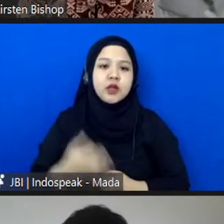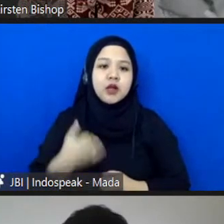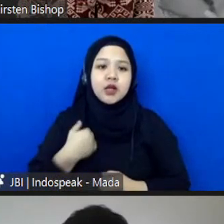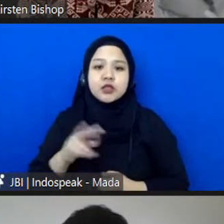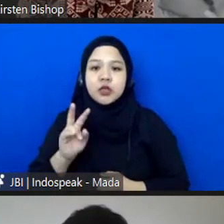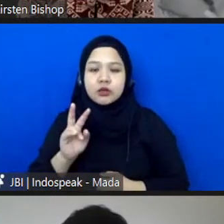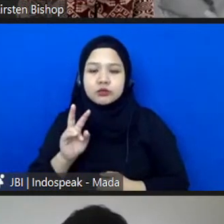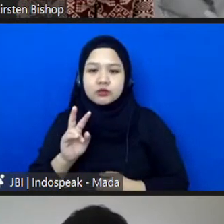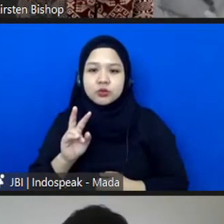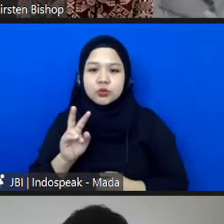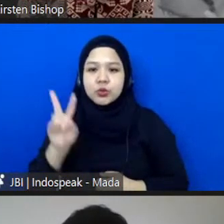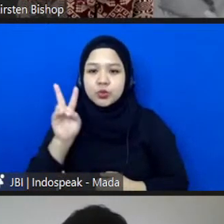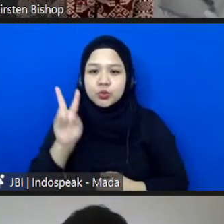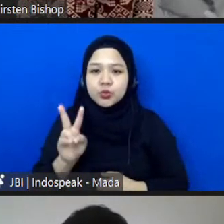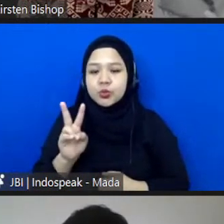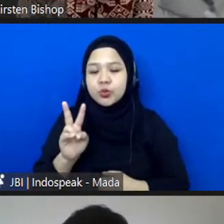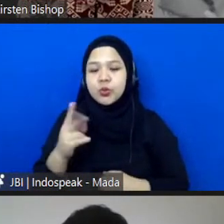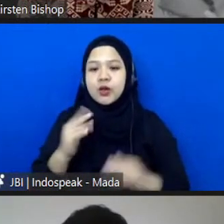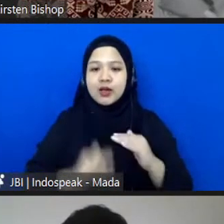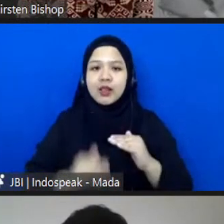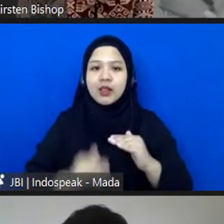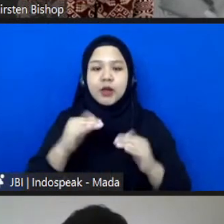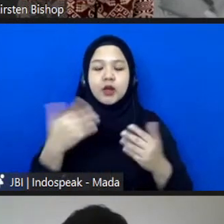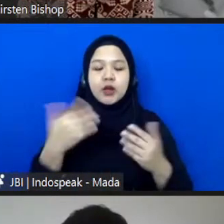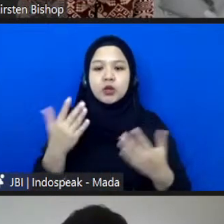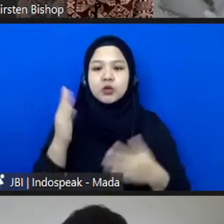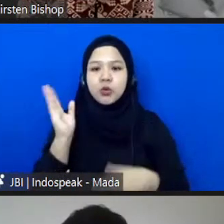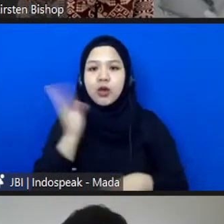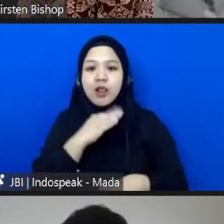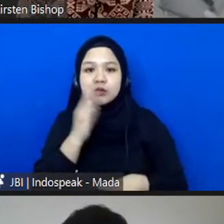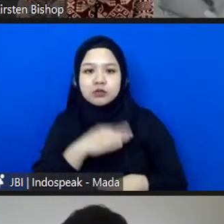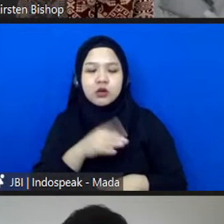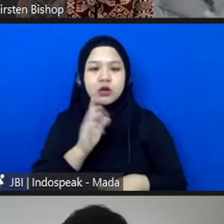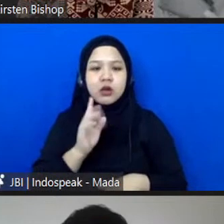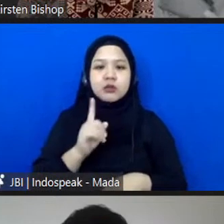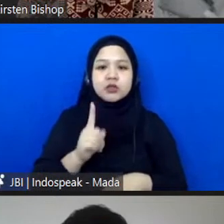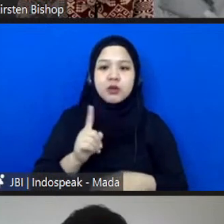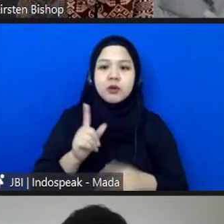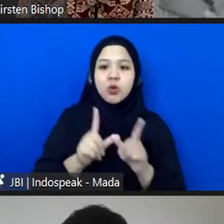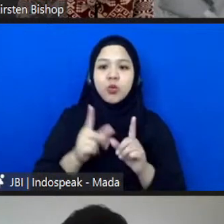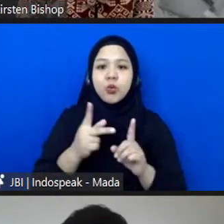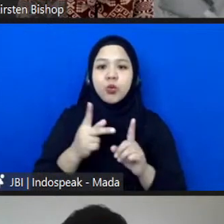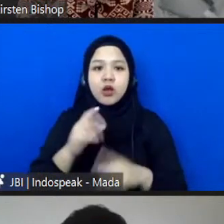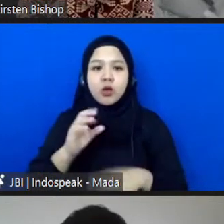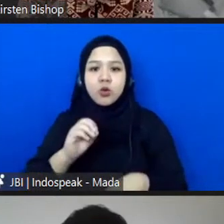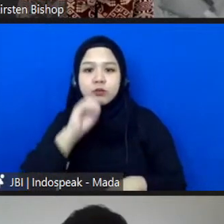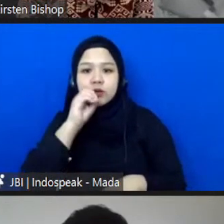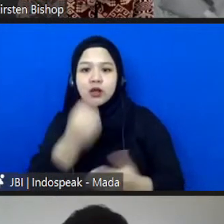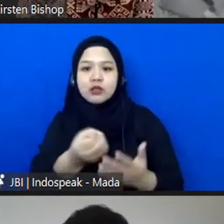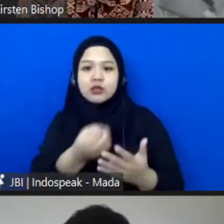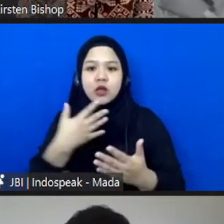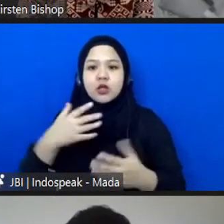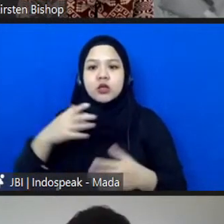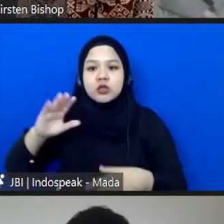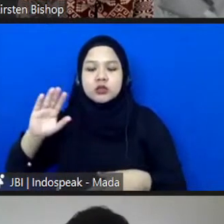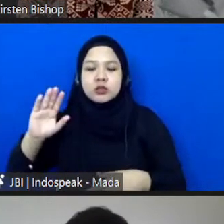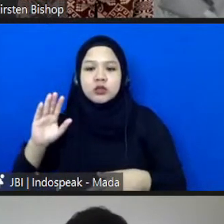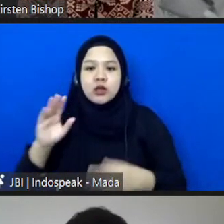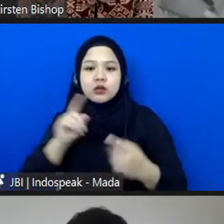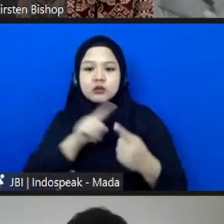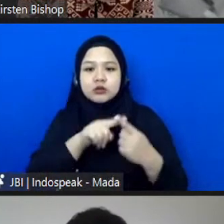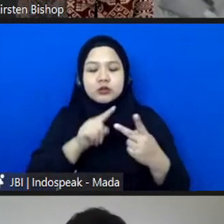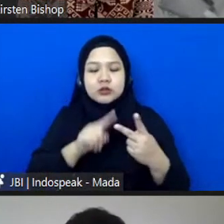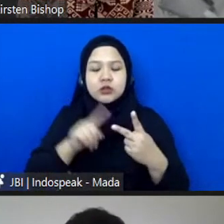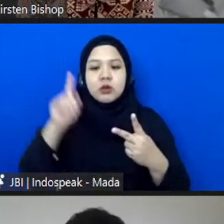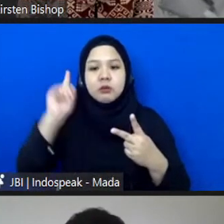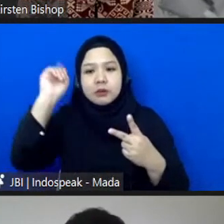are reasons why WHO said the whole of government approach and whole of society approach.